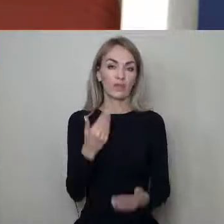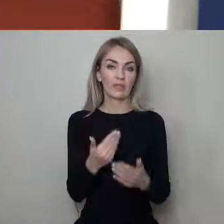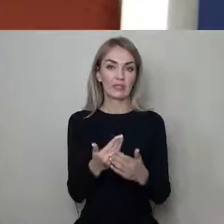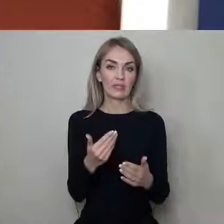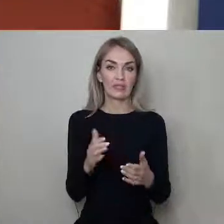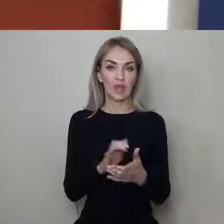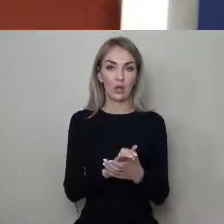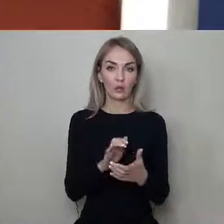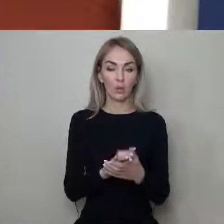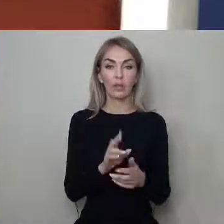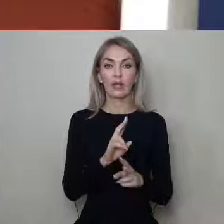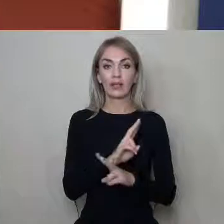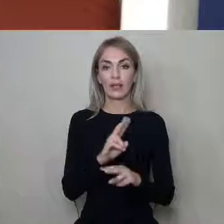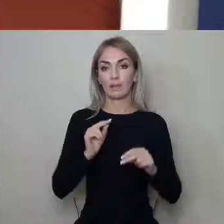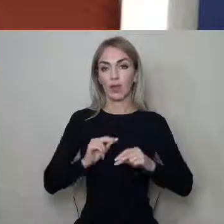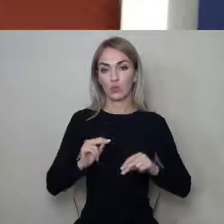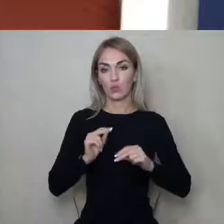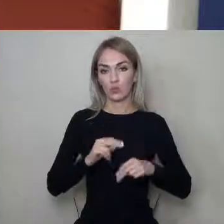provision.